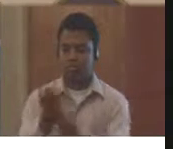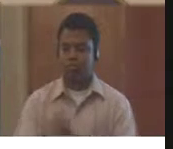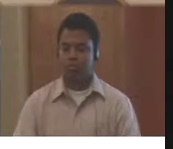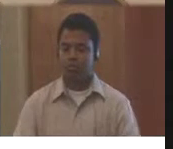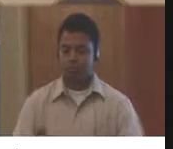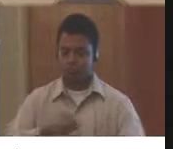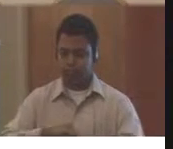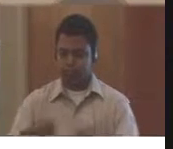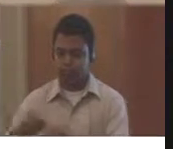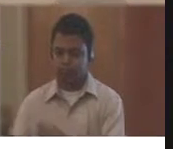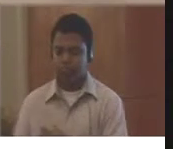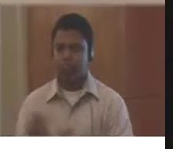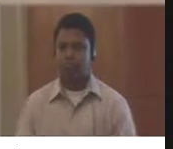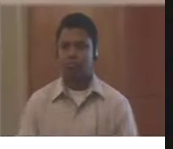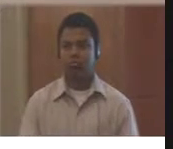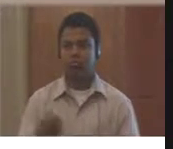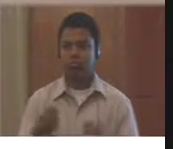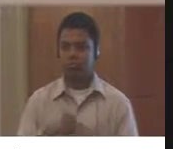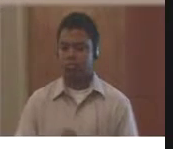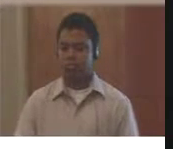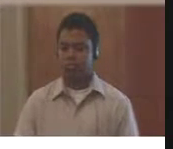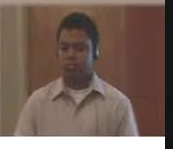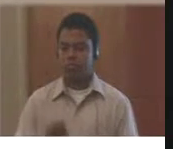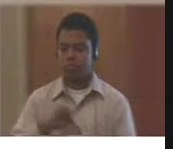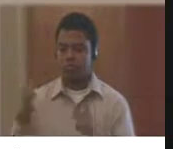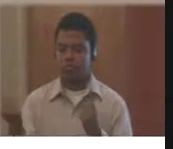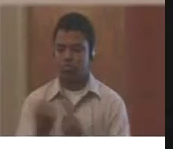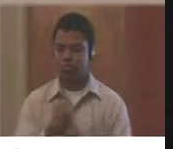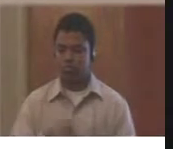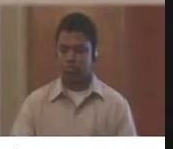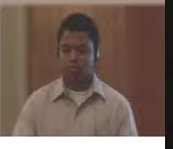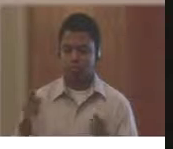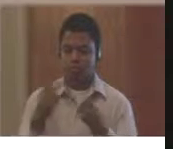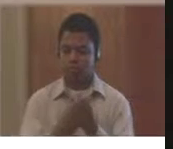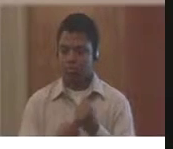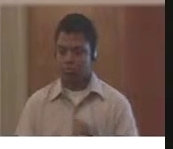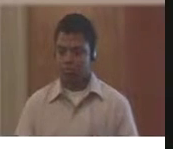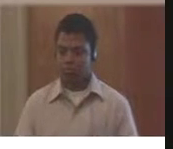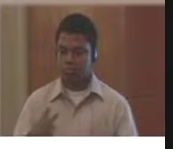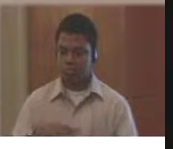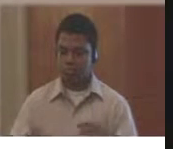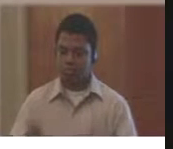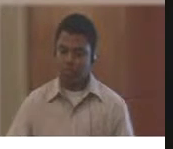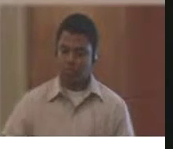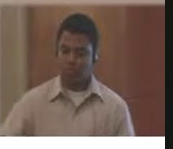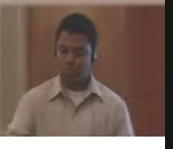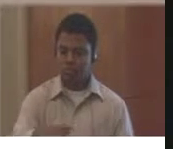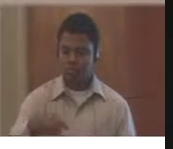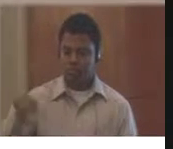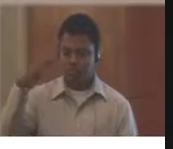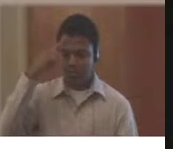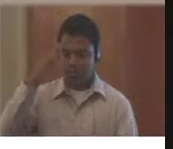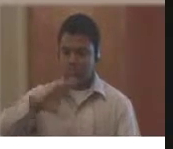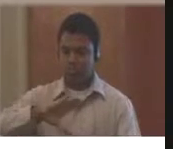with specific competences, taking into consideration the different institutional situations and resources of the different levels of the